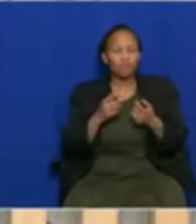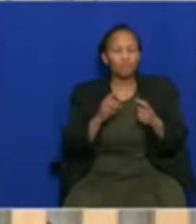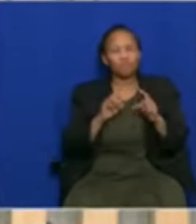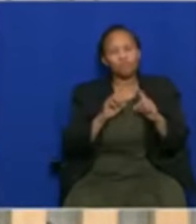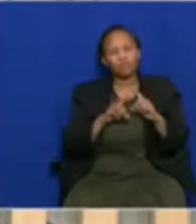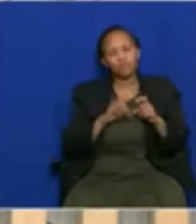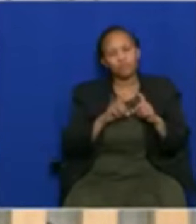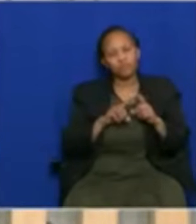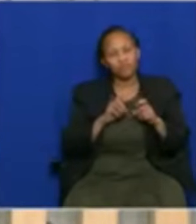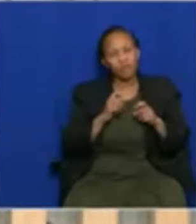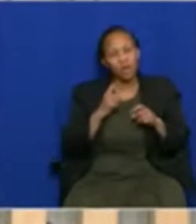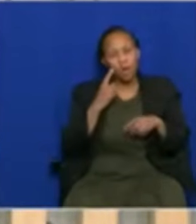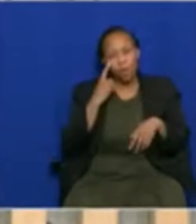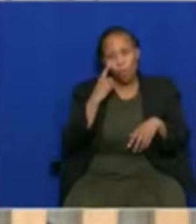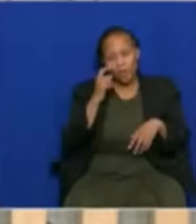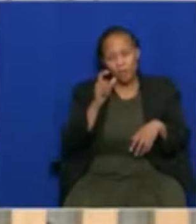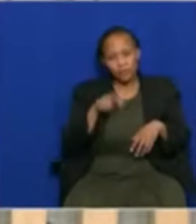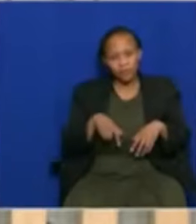I